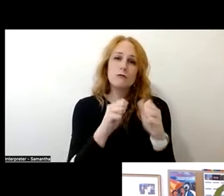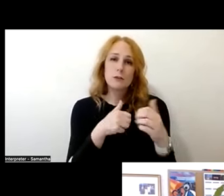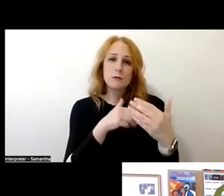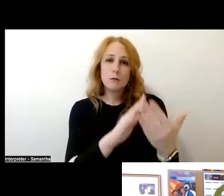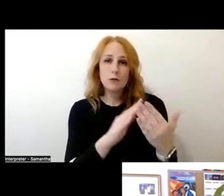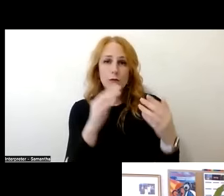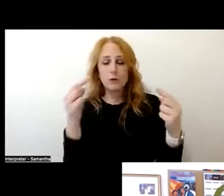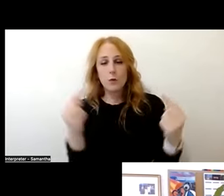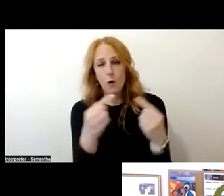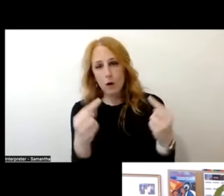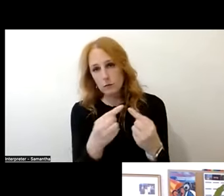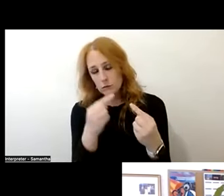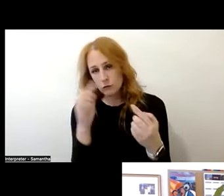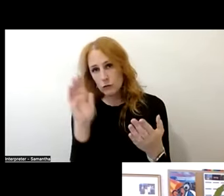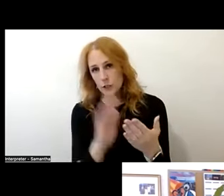that are